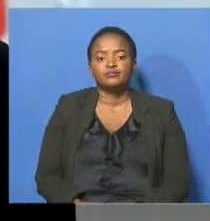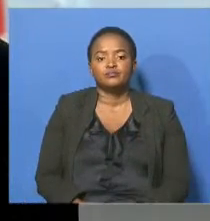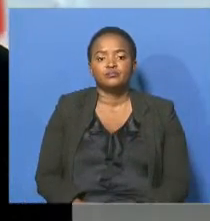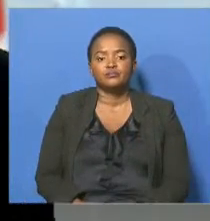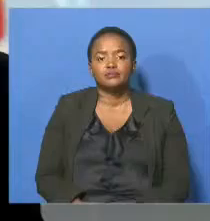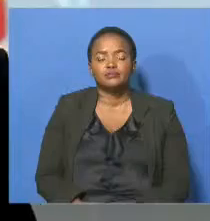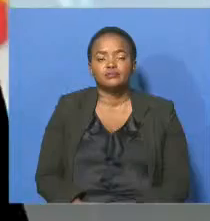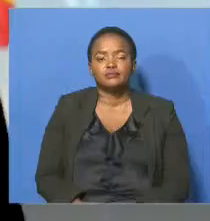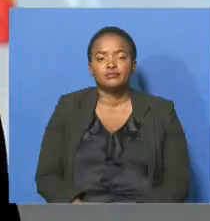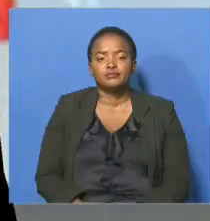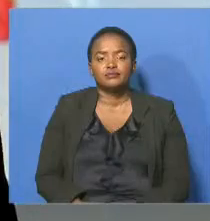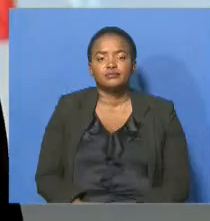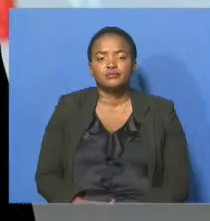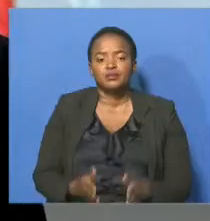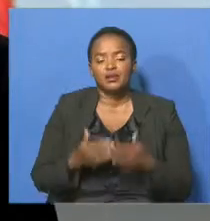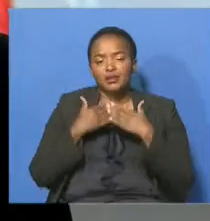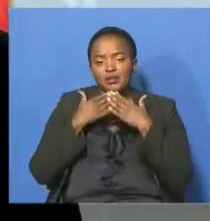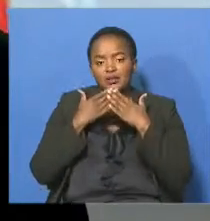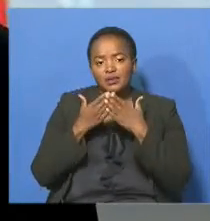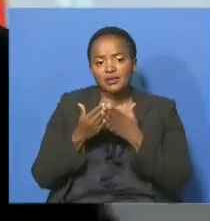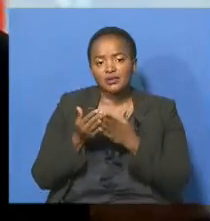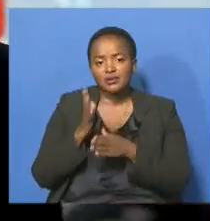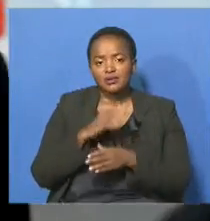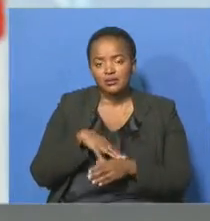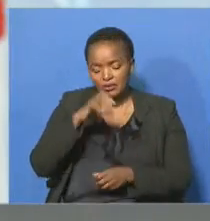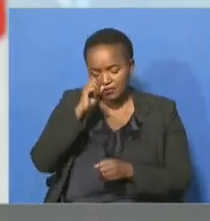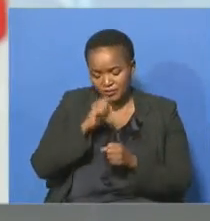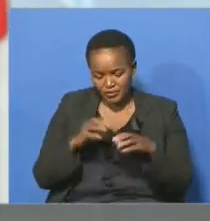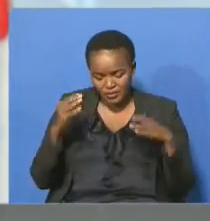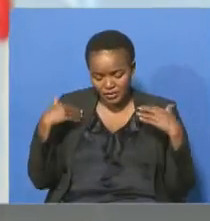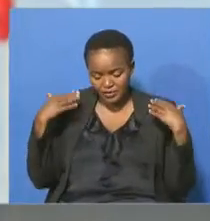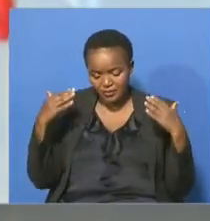leboge motsadi wa rona commissioner